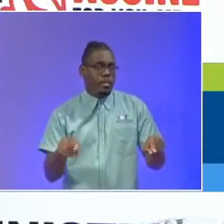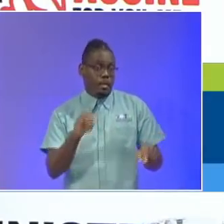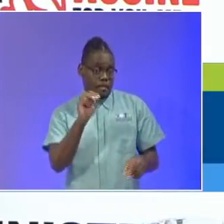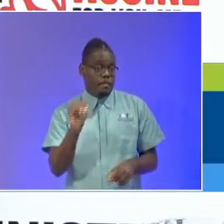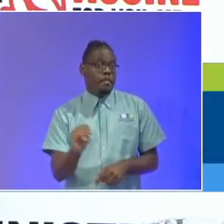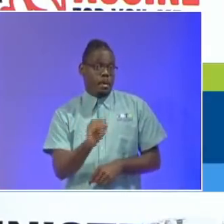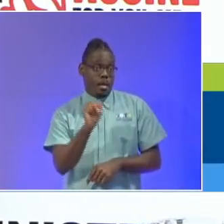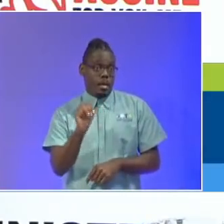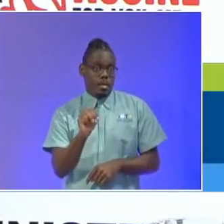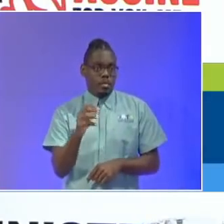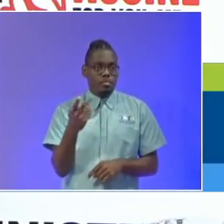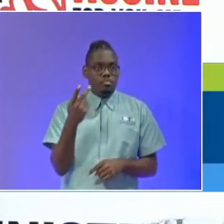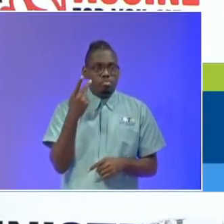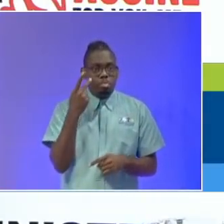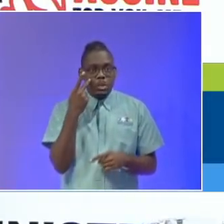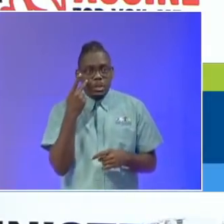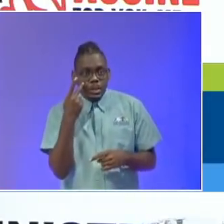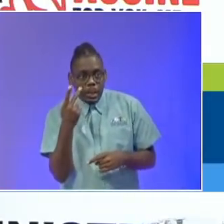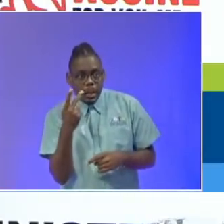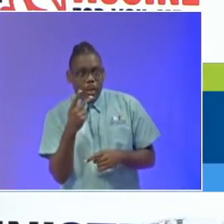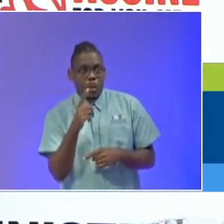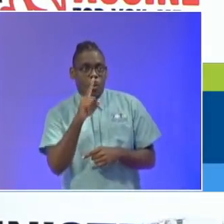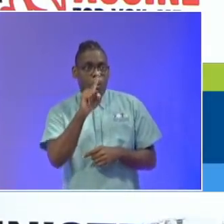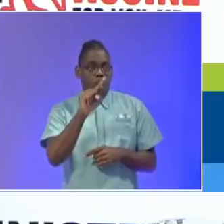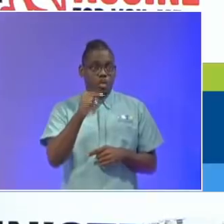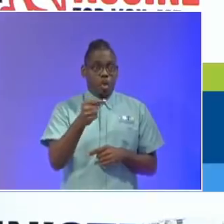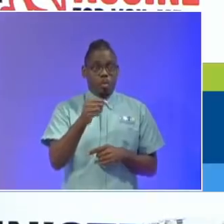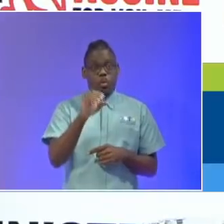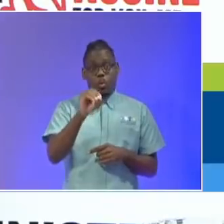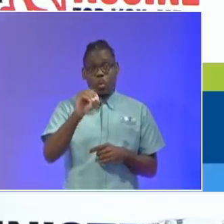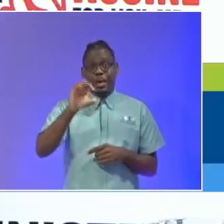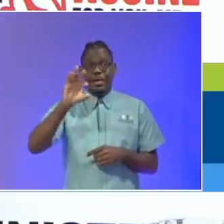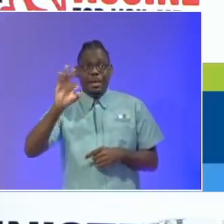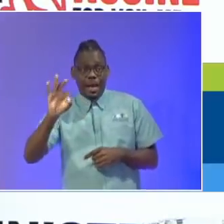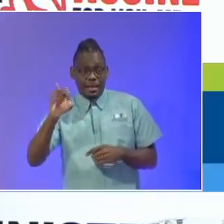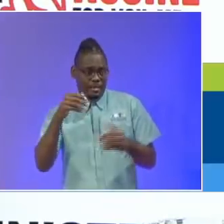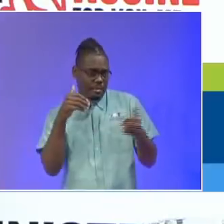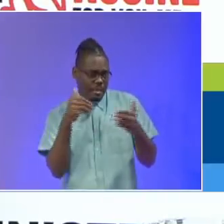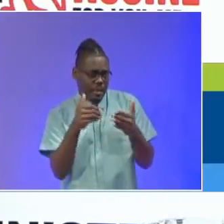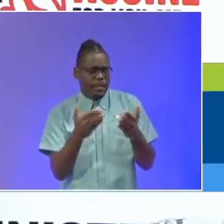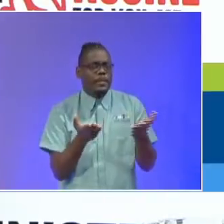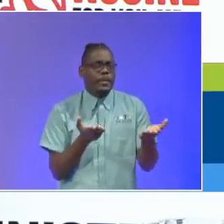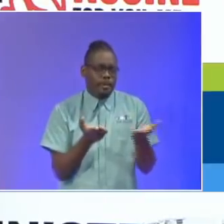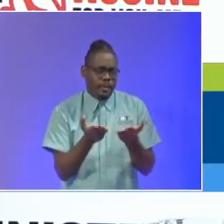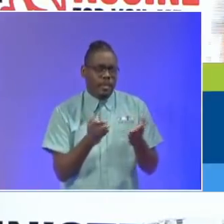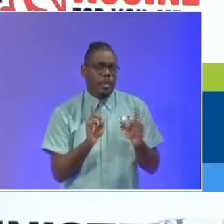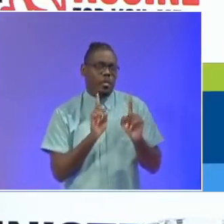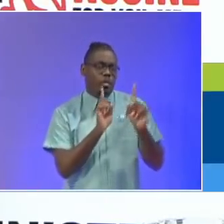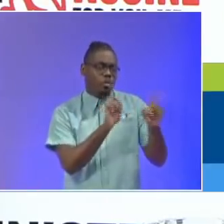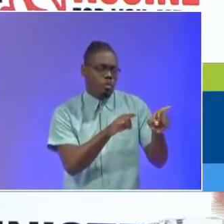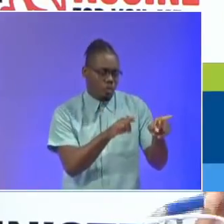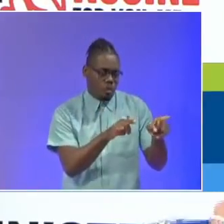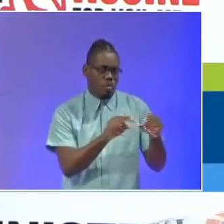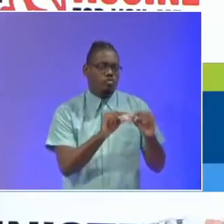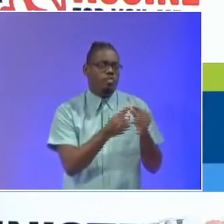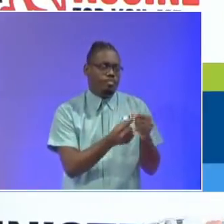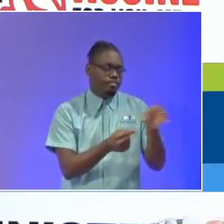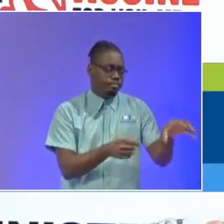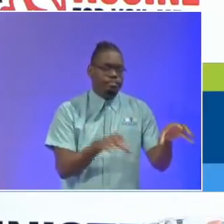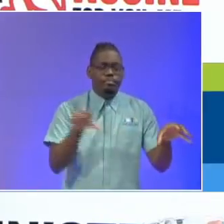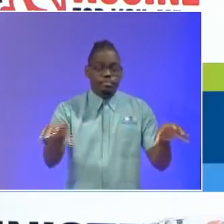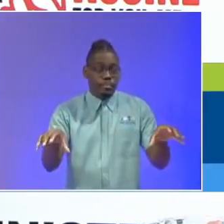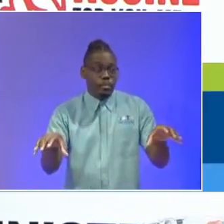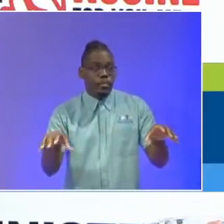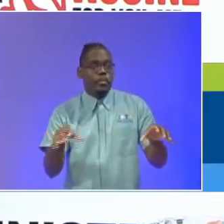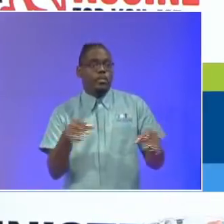that 1,109 public servants have accessed these dedicated sites to public servants